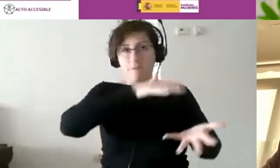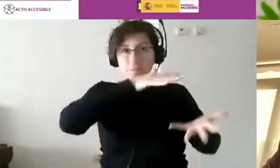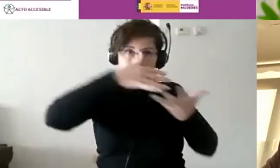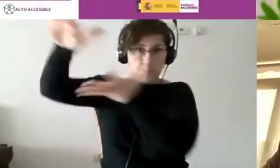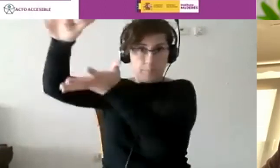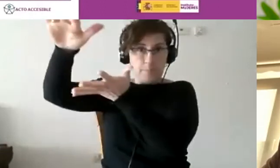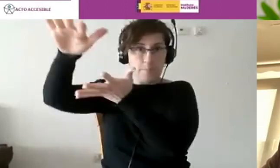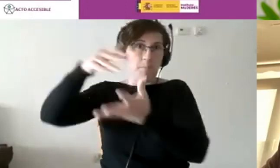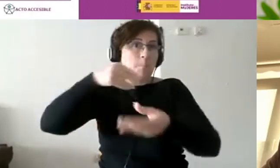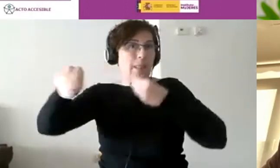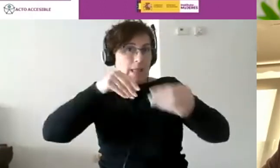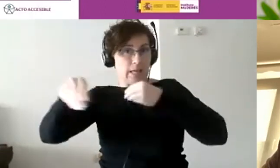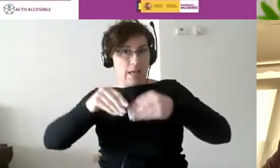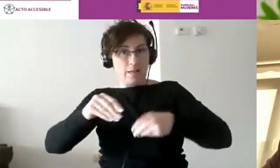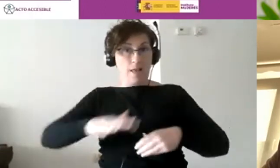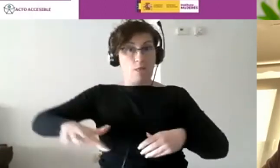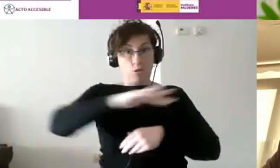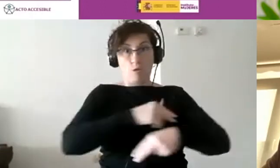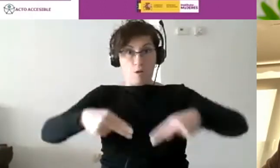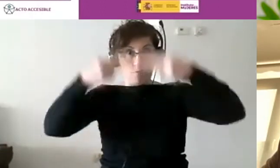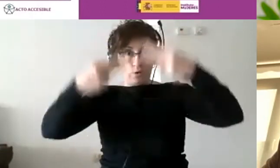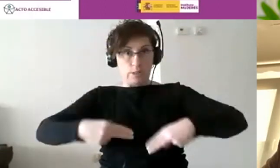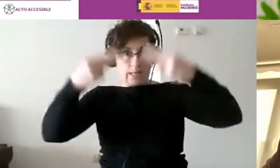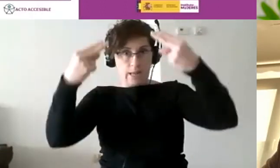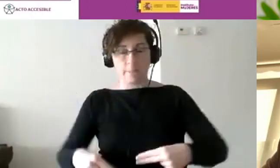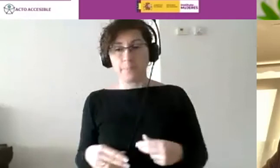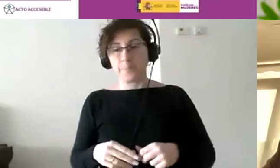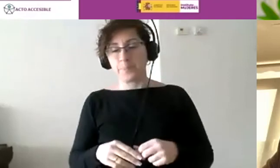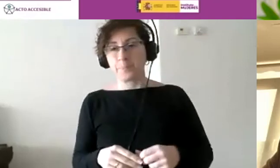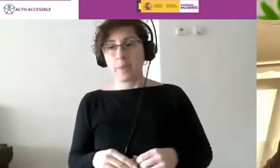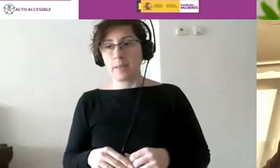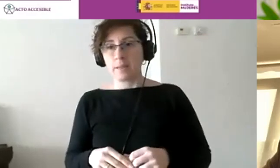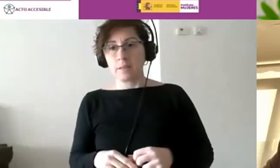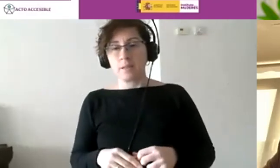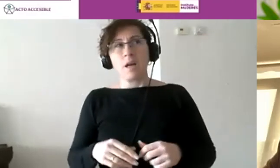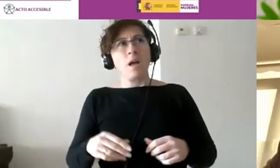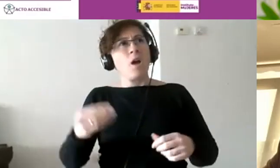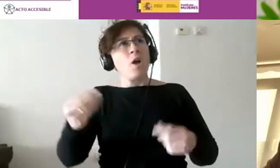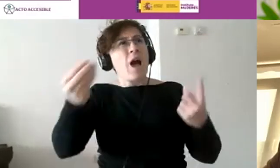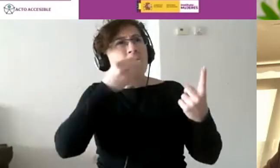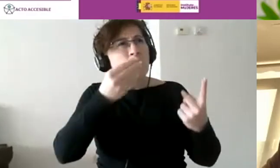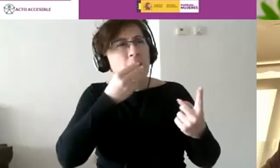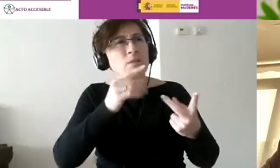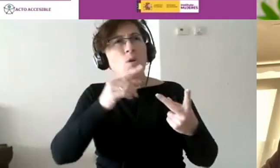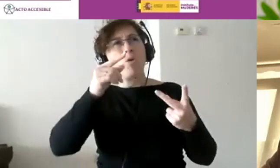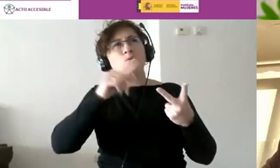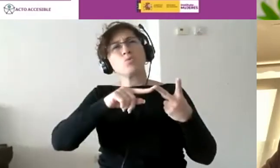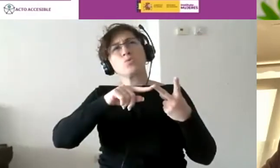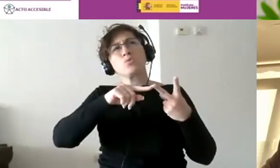send great amounts of material to the border. We are not thinking of